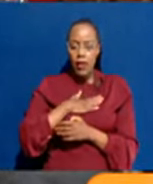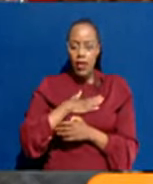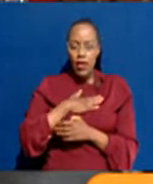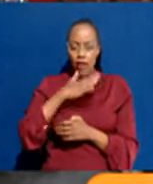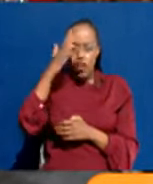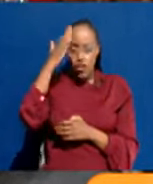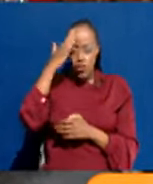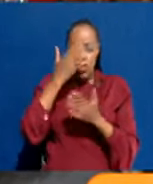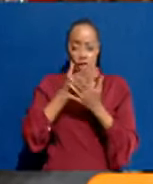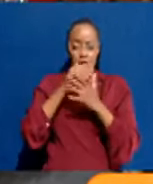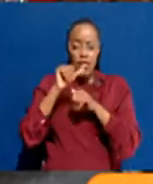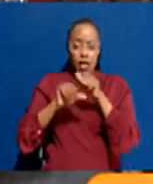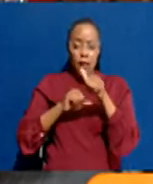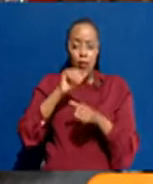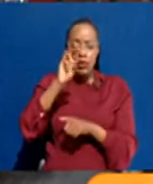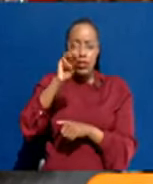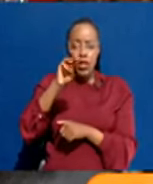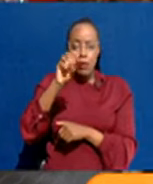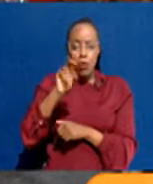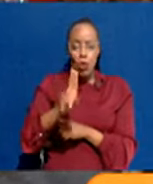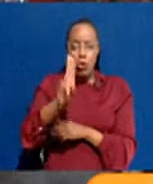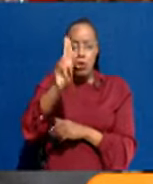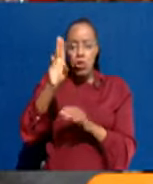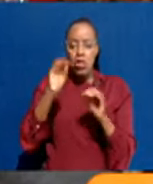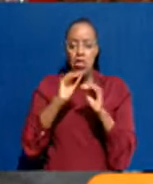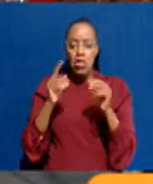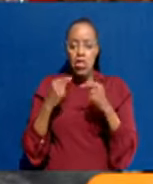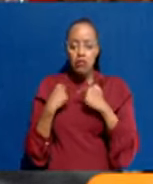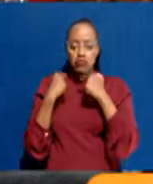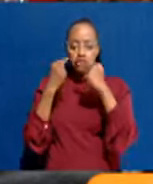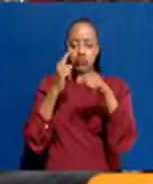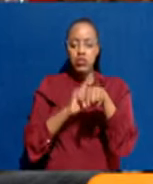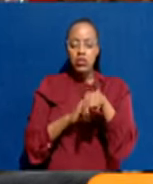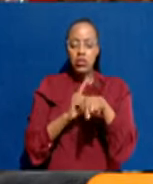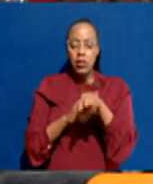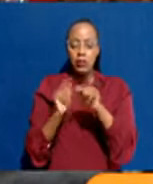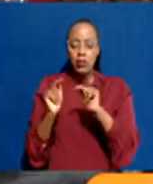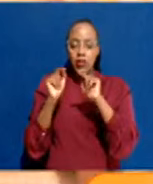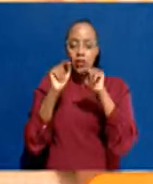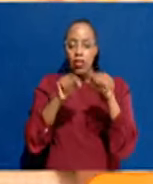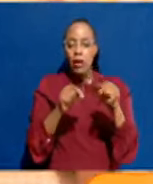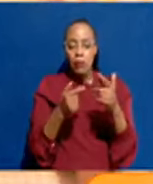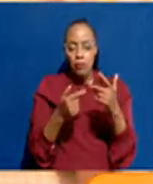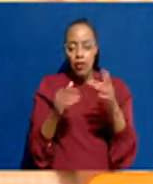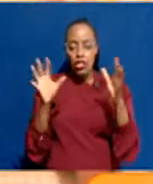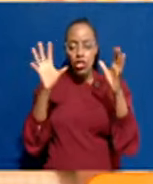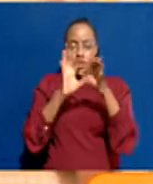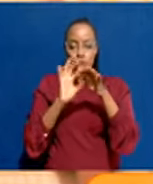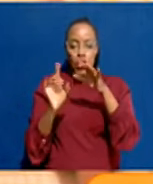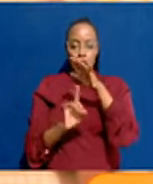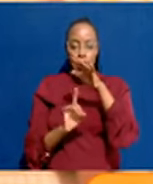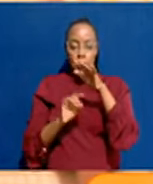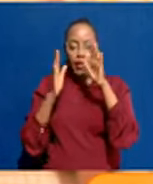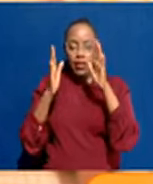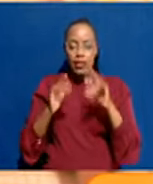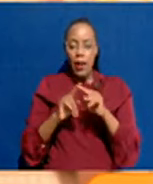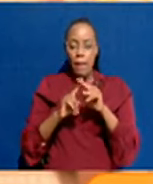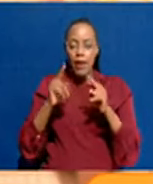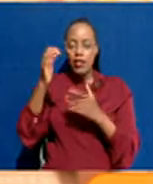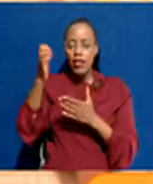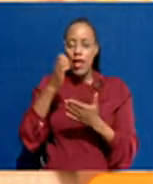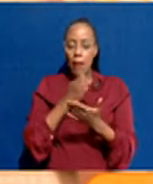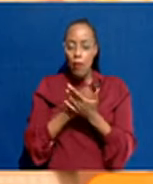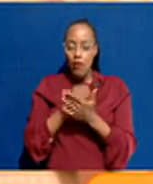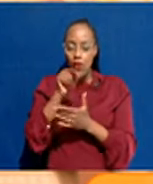I didn't know anything about the MOU until I came into the cabinet. But the appointment of